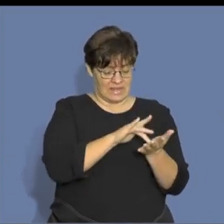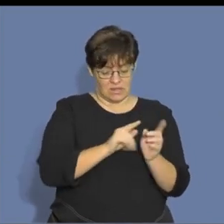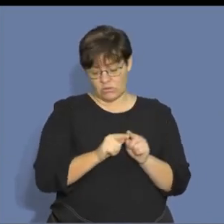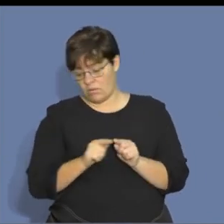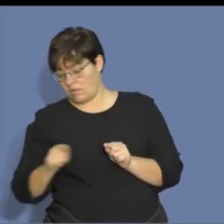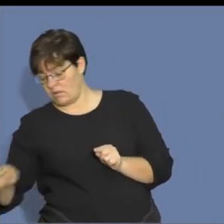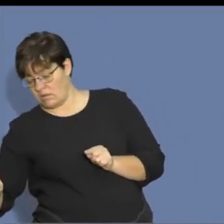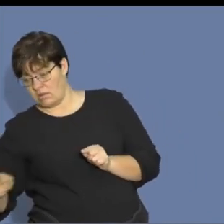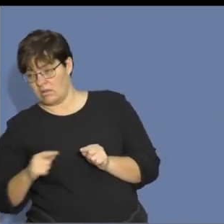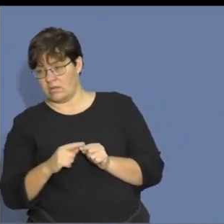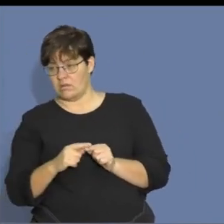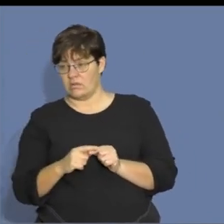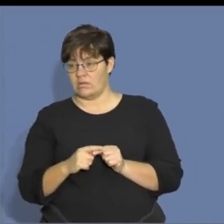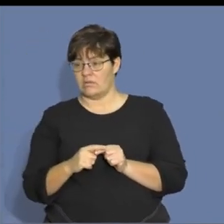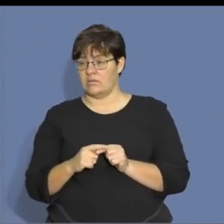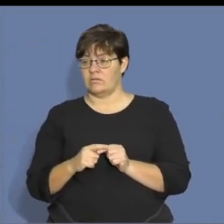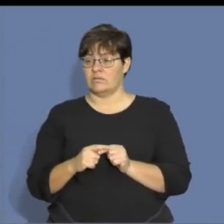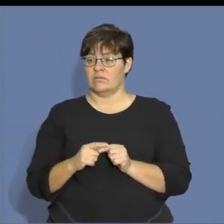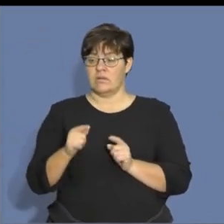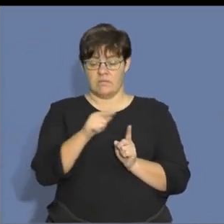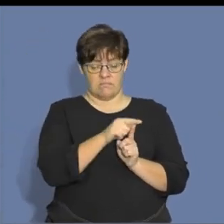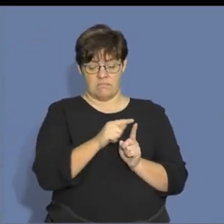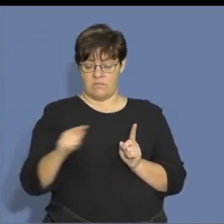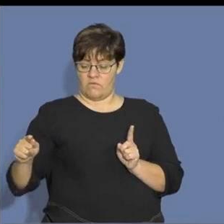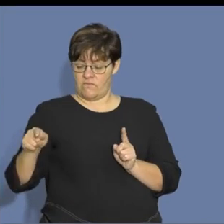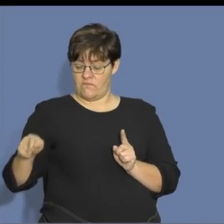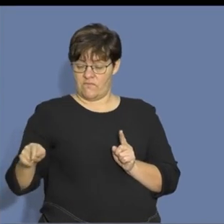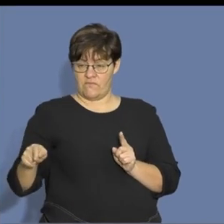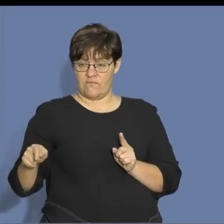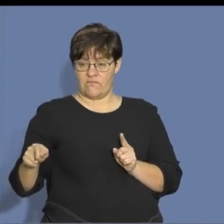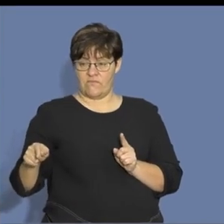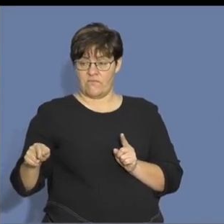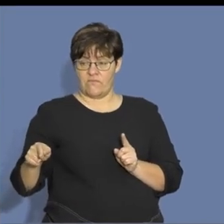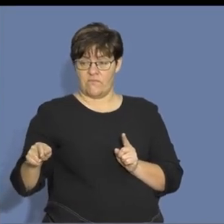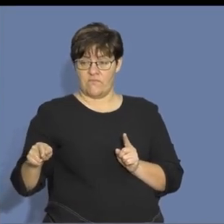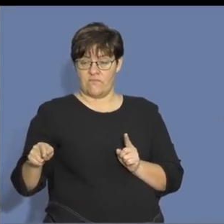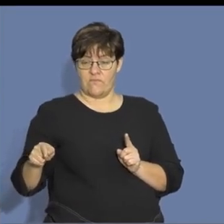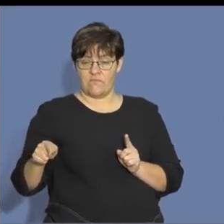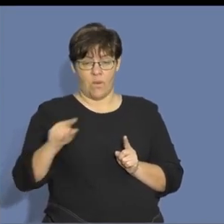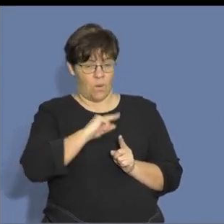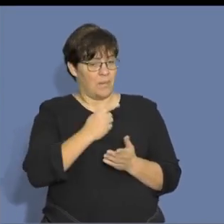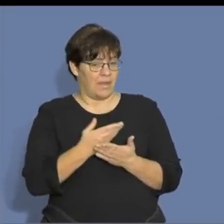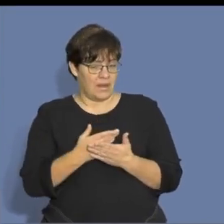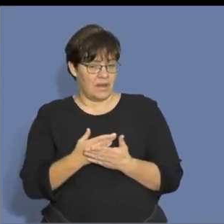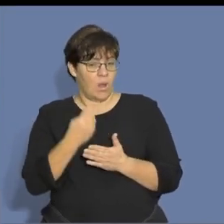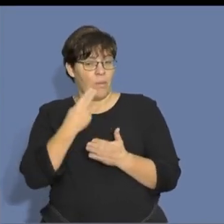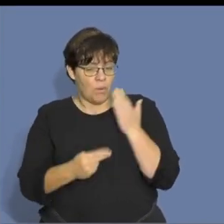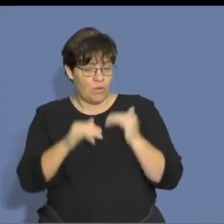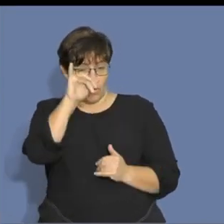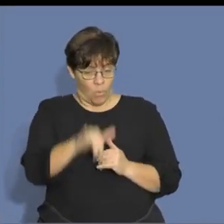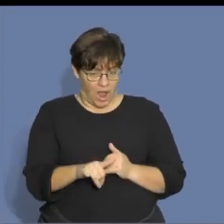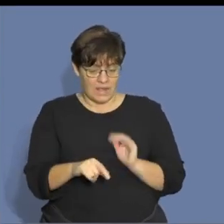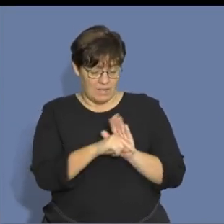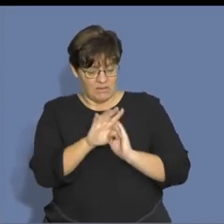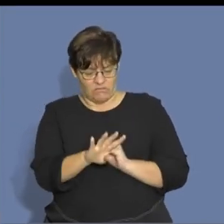point on my circle. And so if I move directly across, because I can, because both of their y coordinates